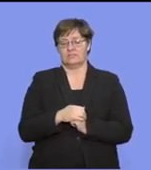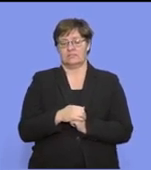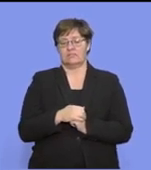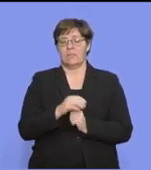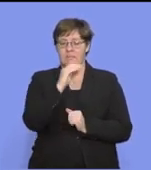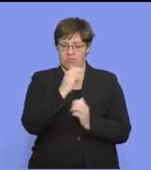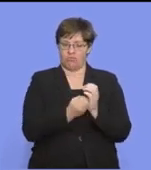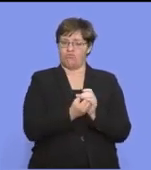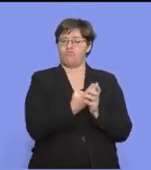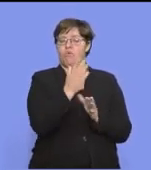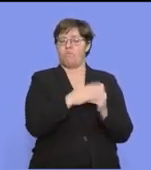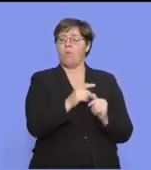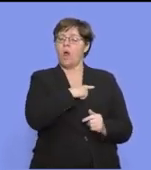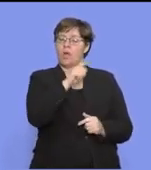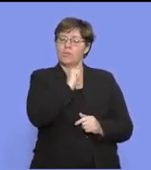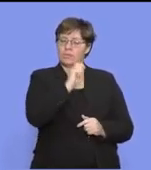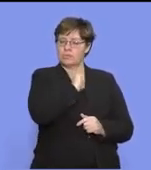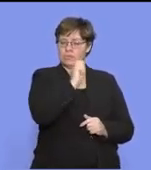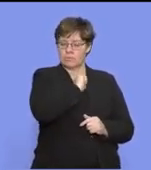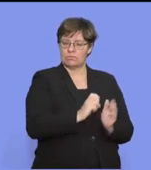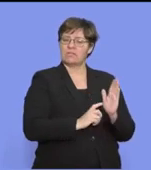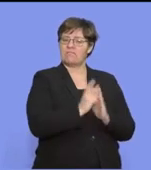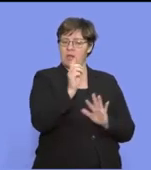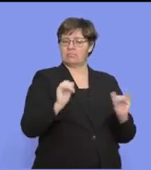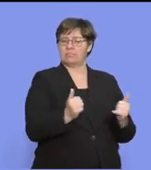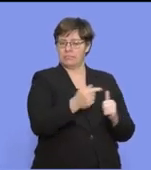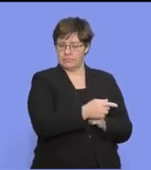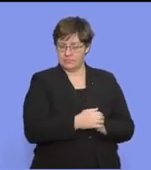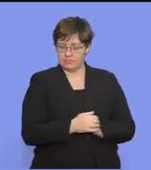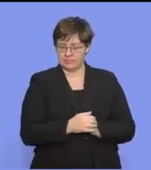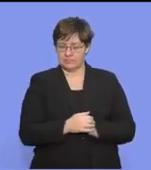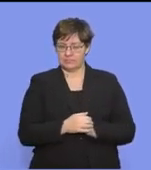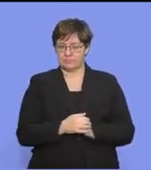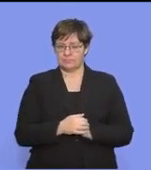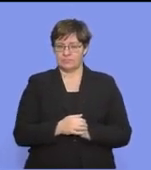they would grow, develop.